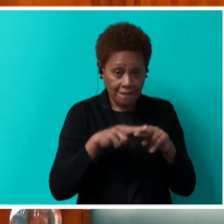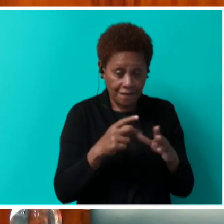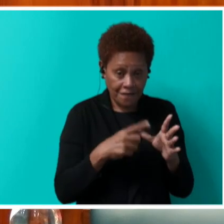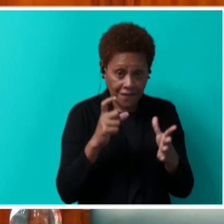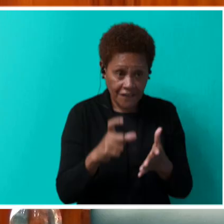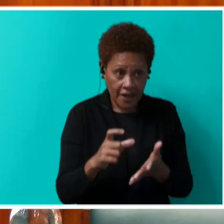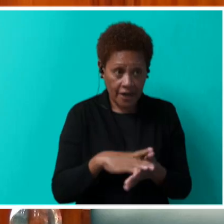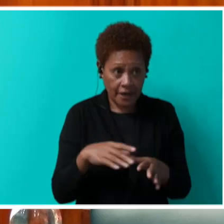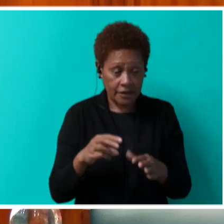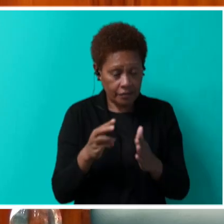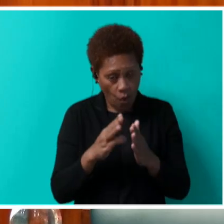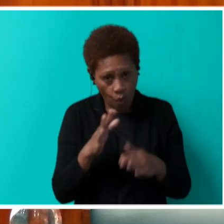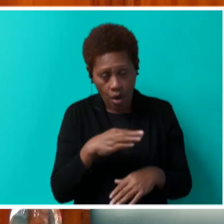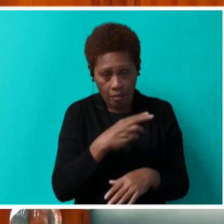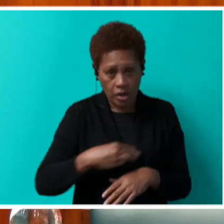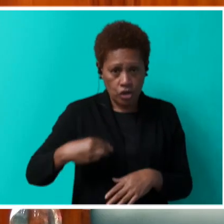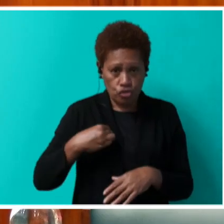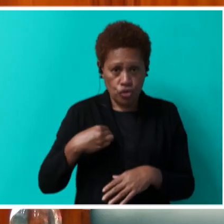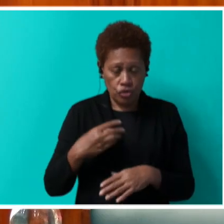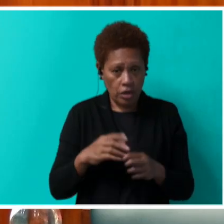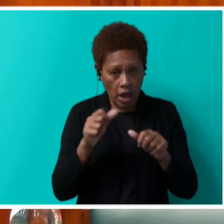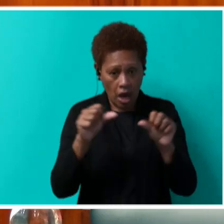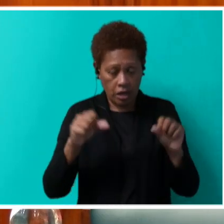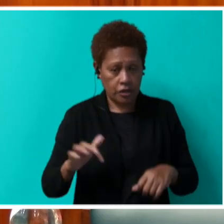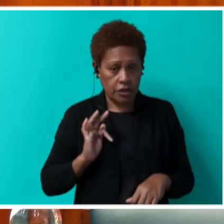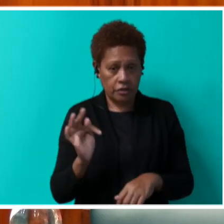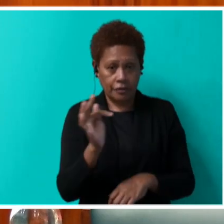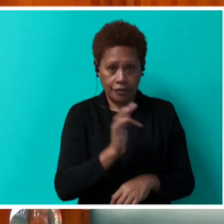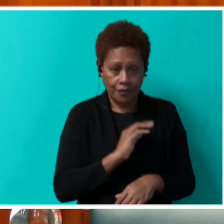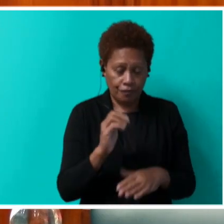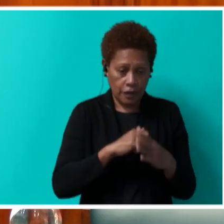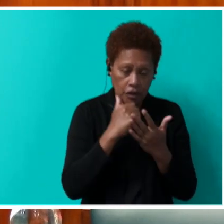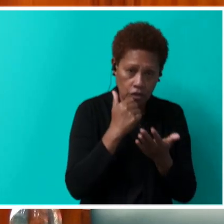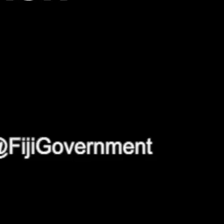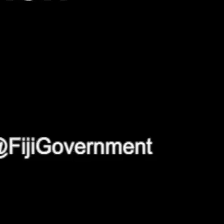Agriculture and staff for their tireless effort and unwavering support. And I thank you, Madam.